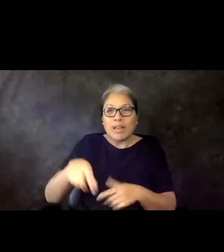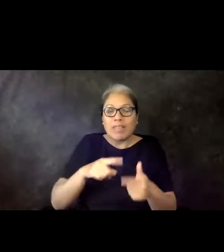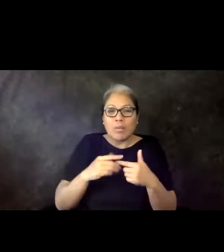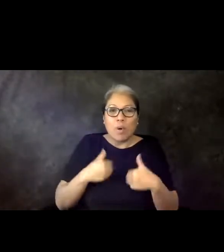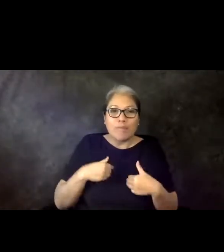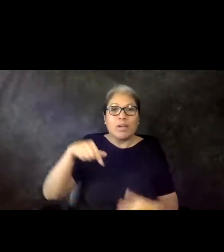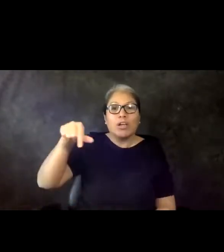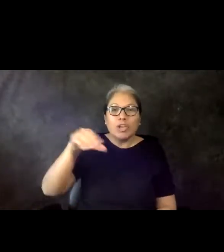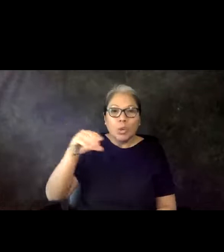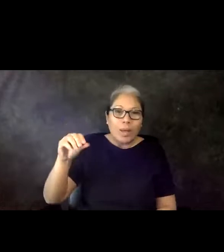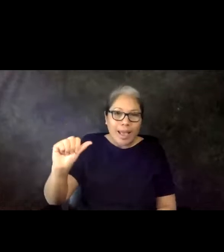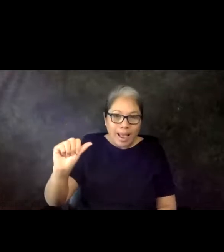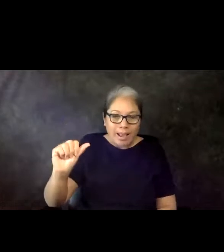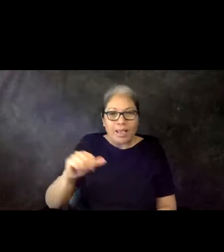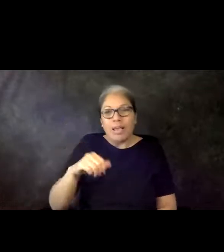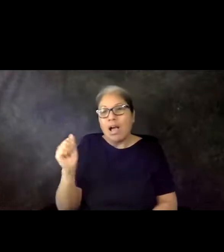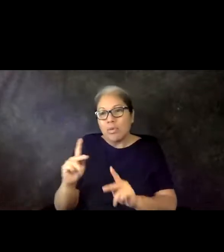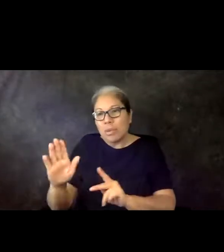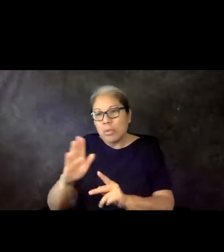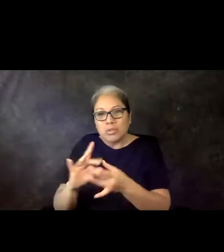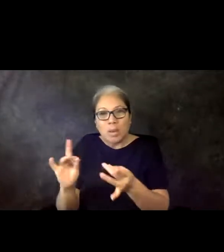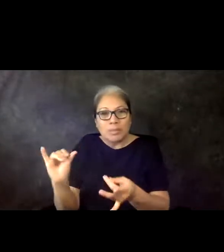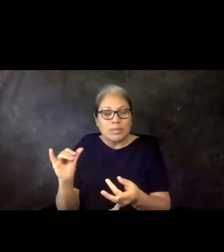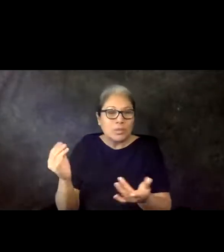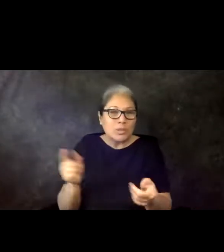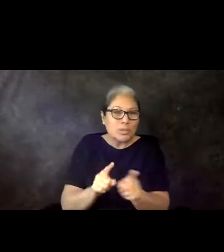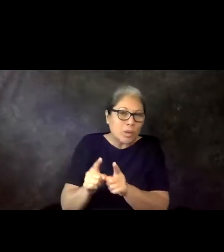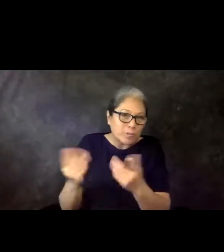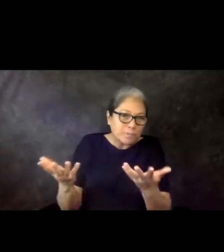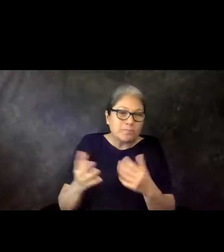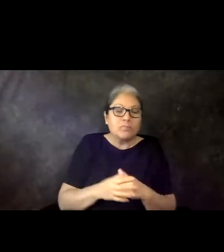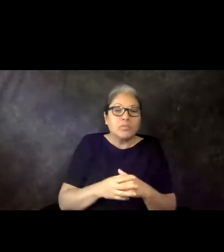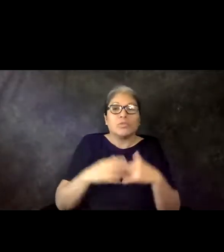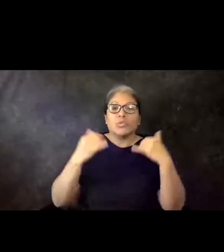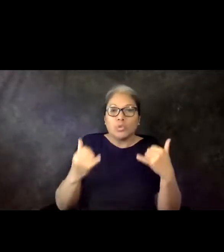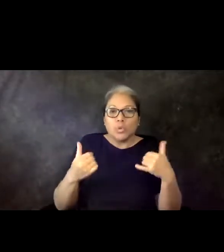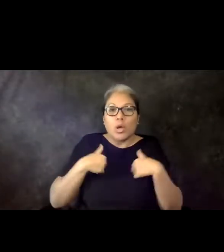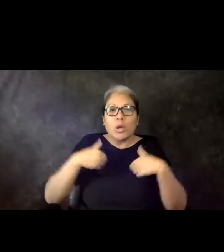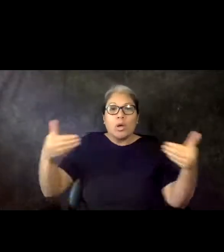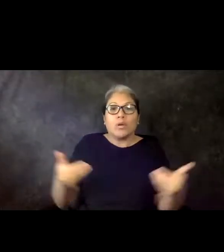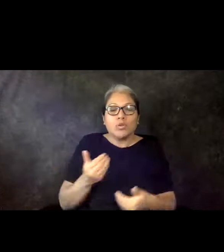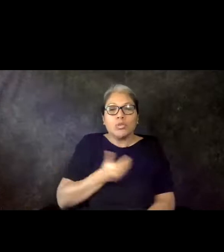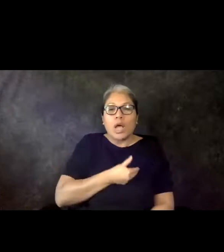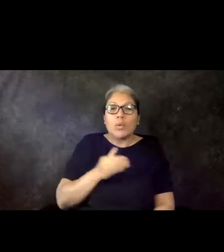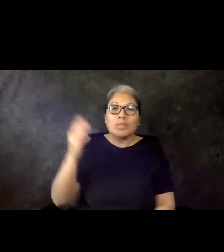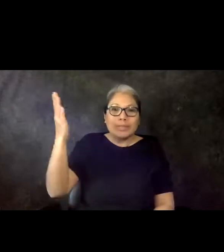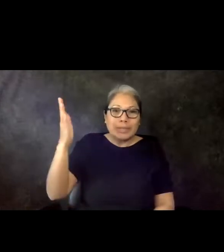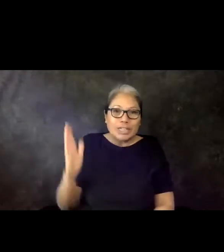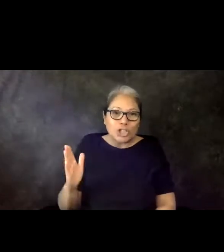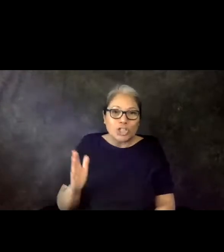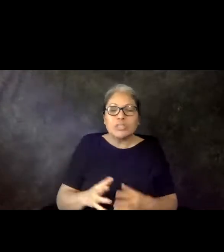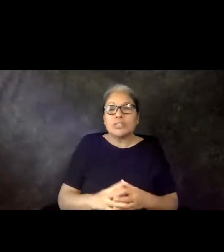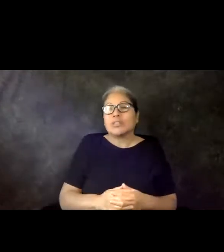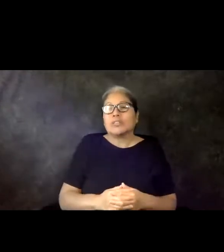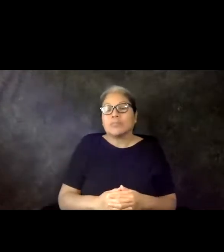and some time to hear from other people on the call as well. So let me go ahead and introduce our speakers. And